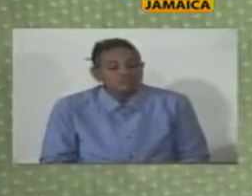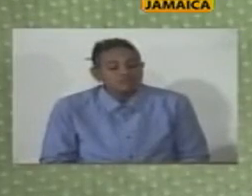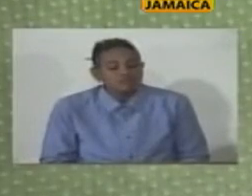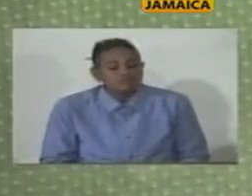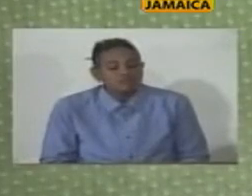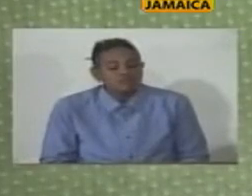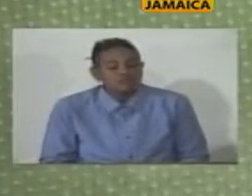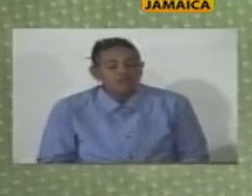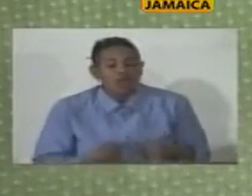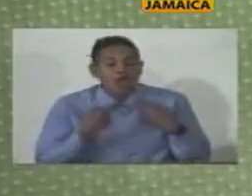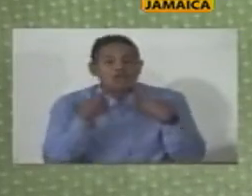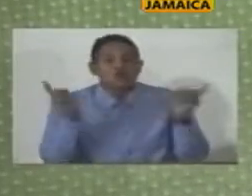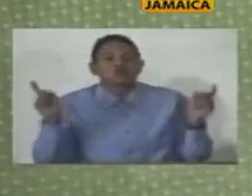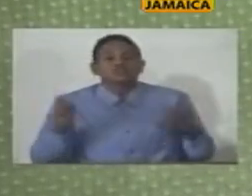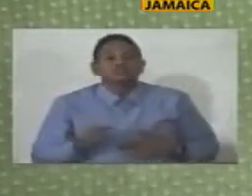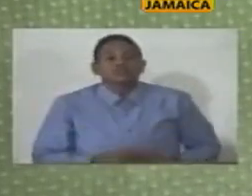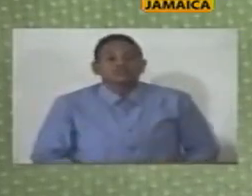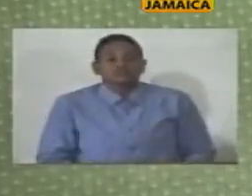Announcements.